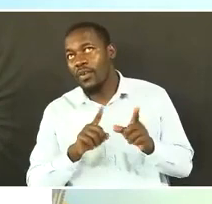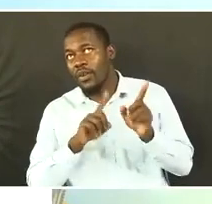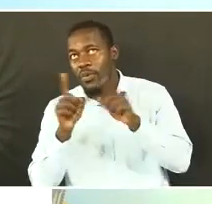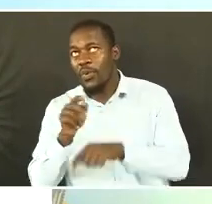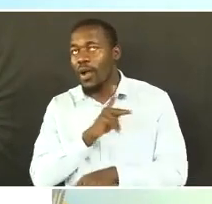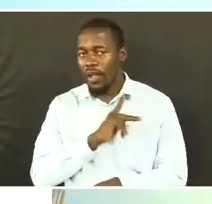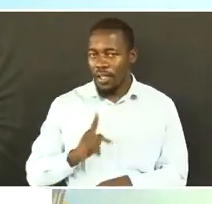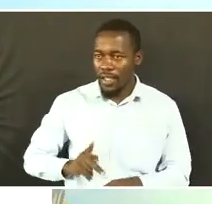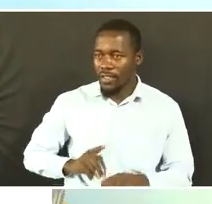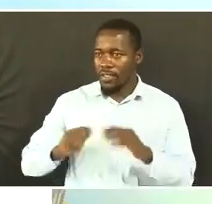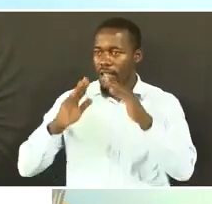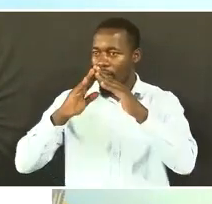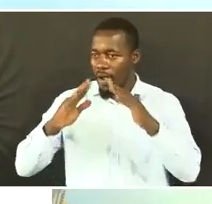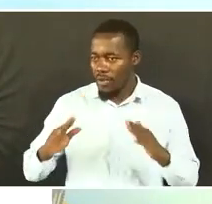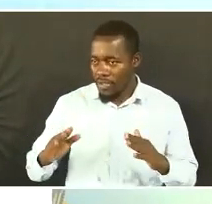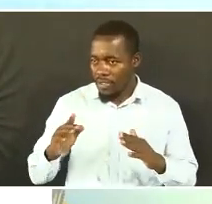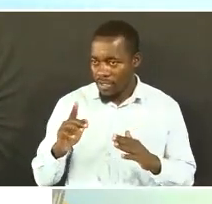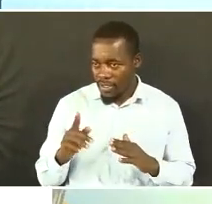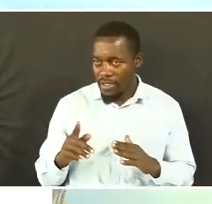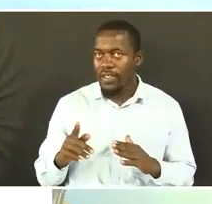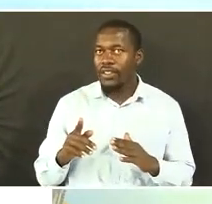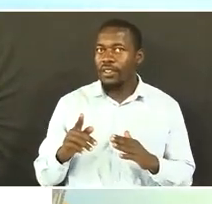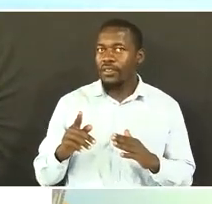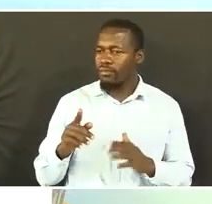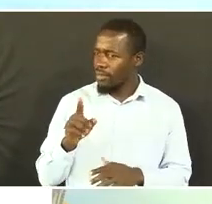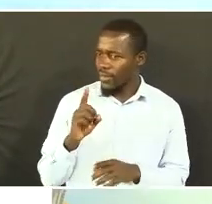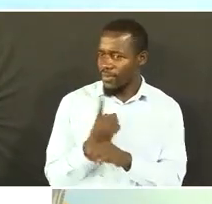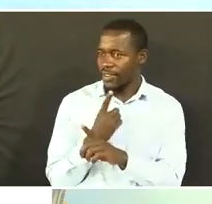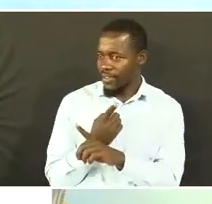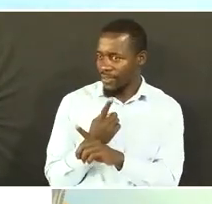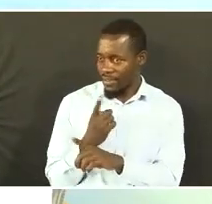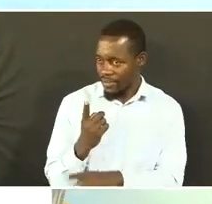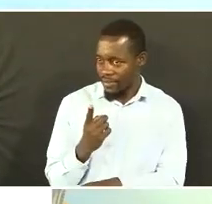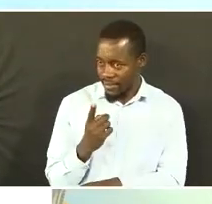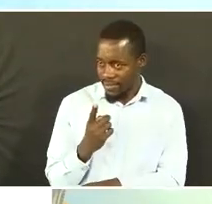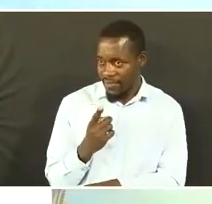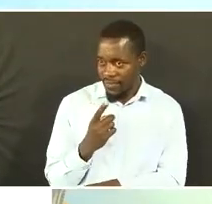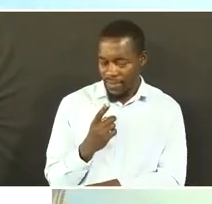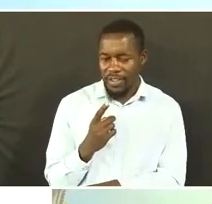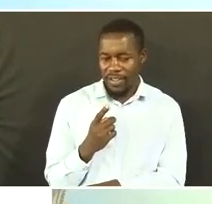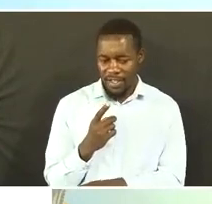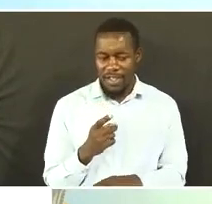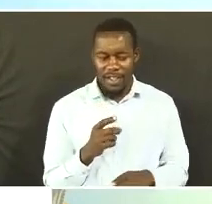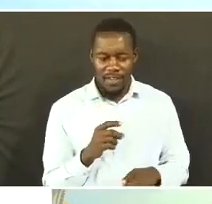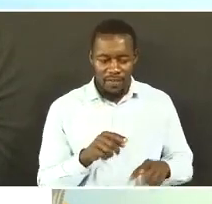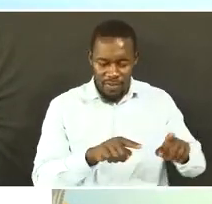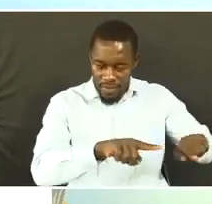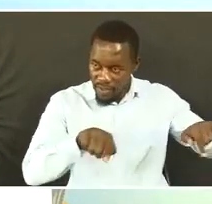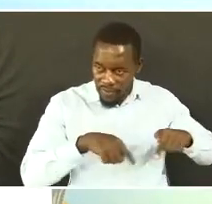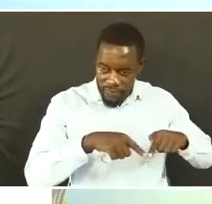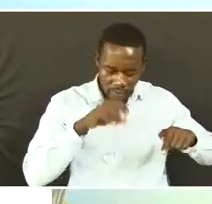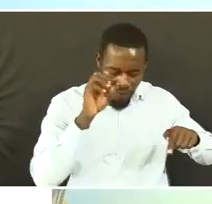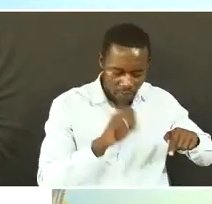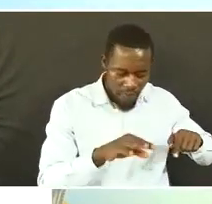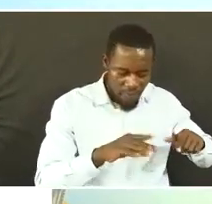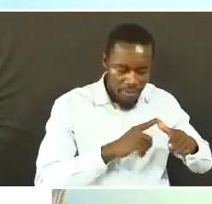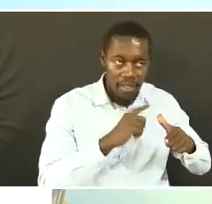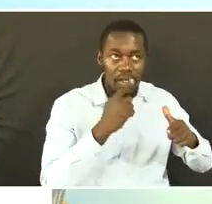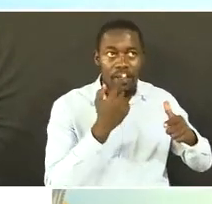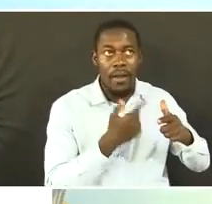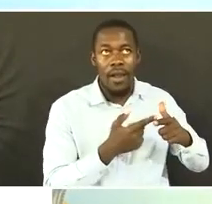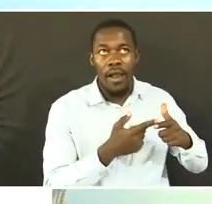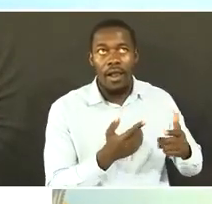story of Daniel and the three his friends standing up against King